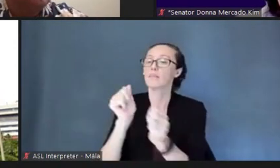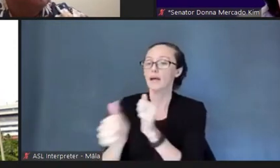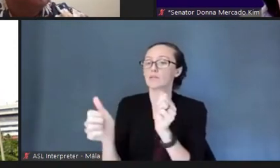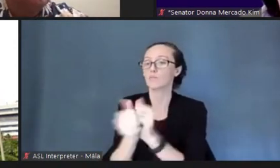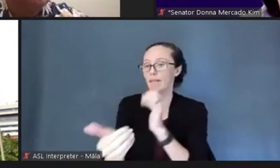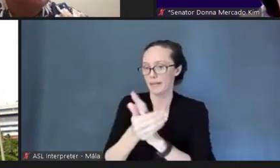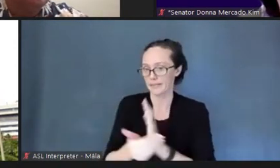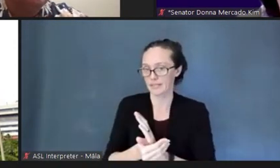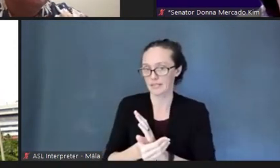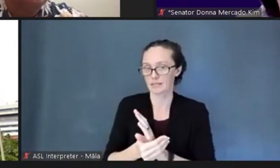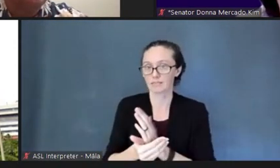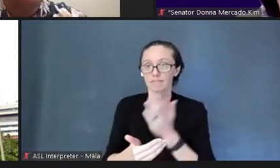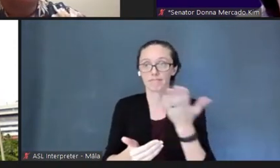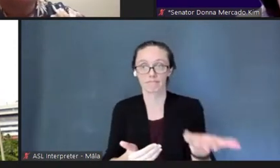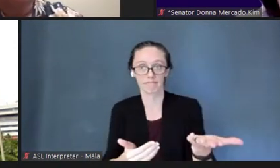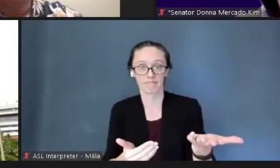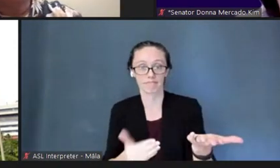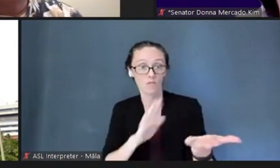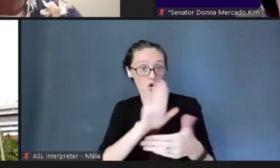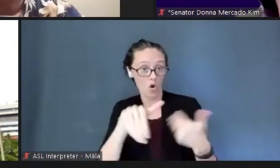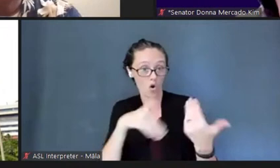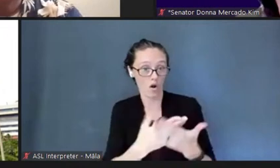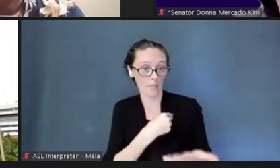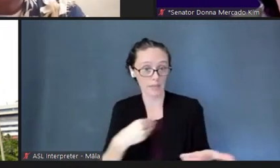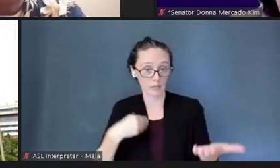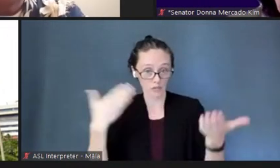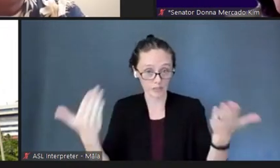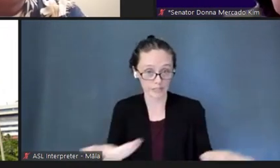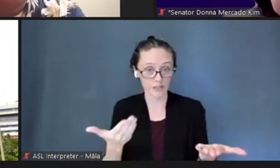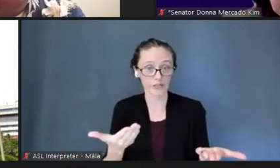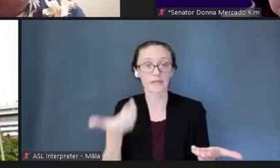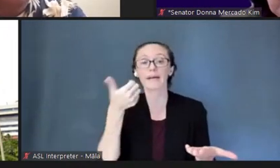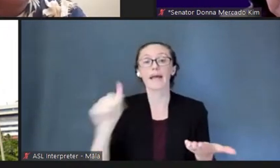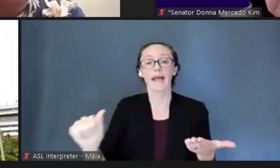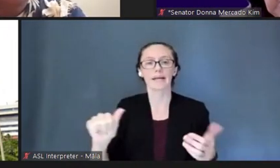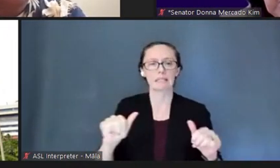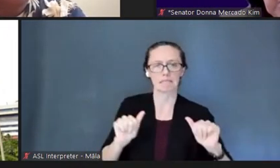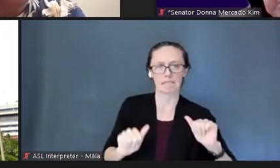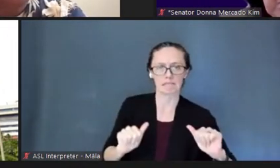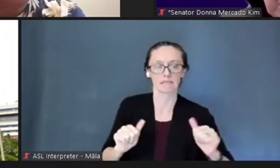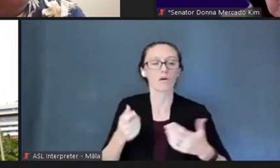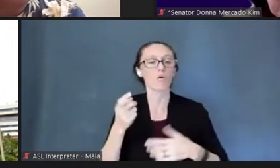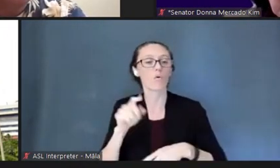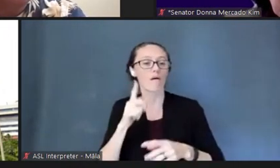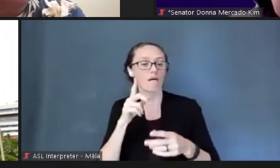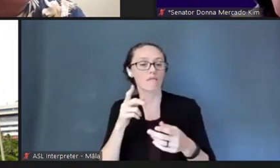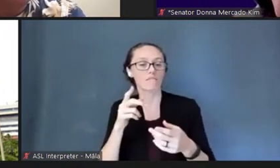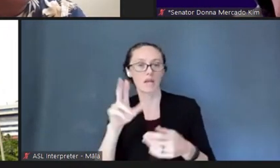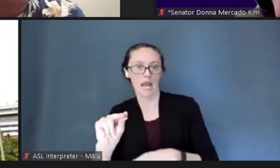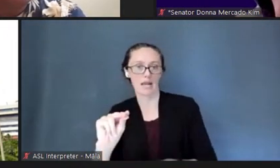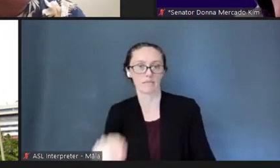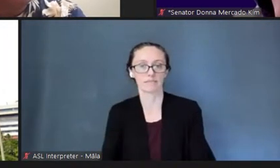amendments. Noting all members are present, are there any reservations or nays?